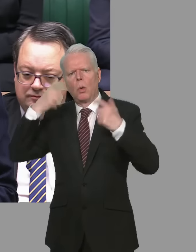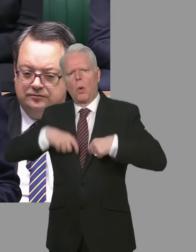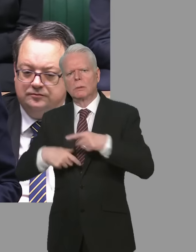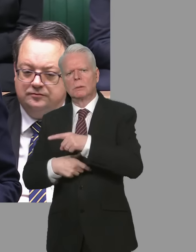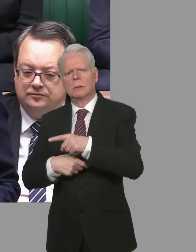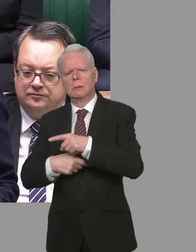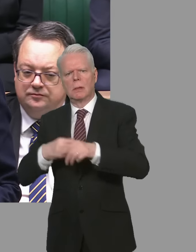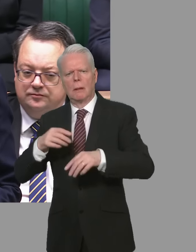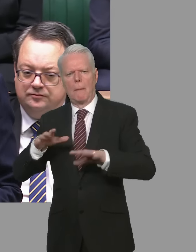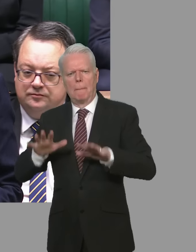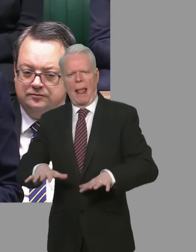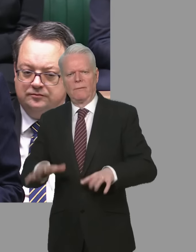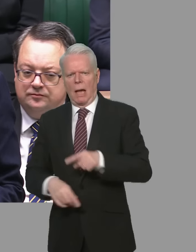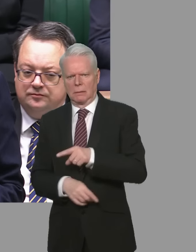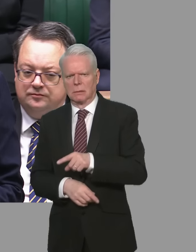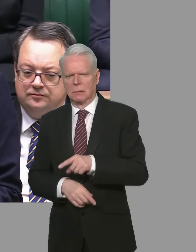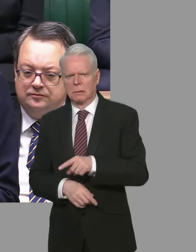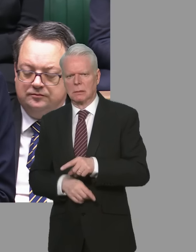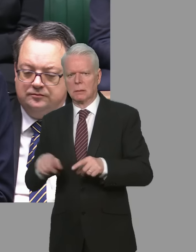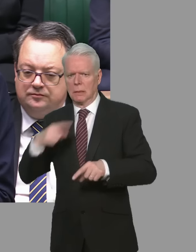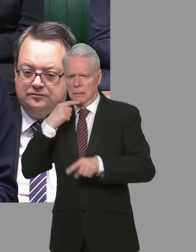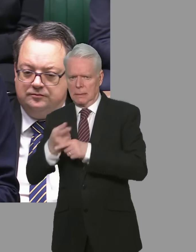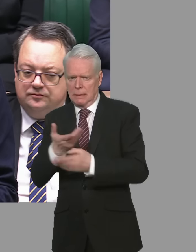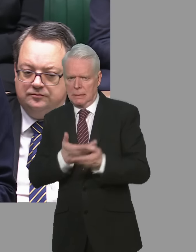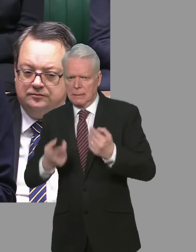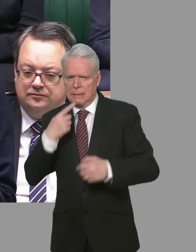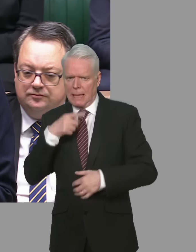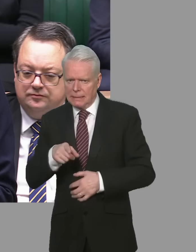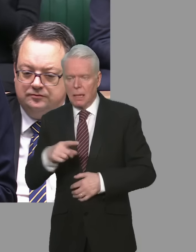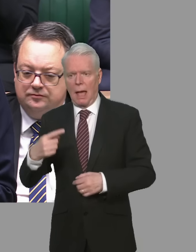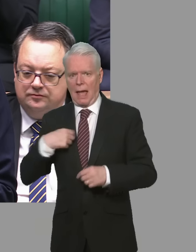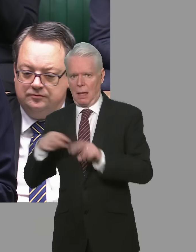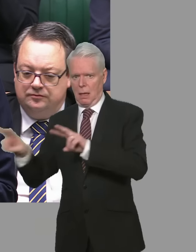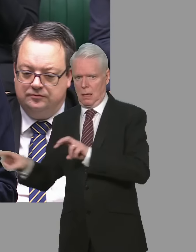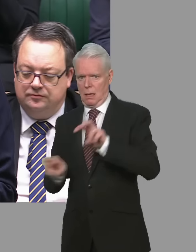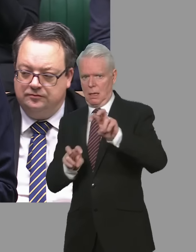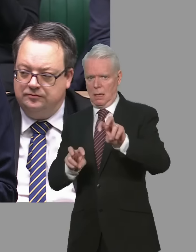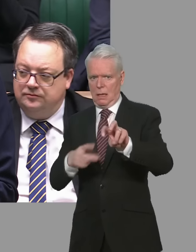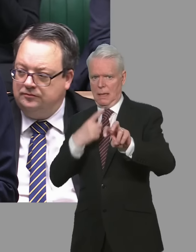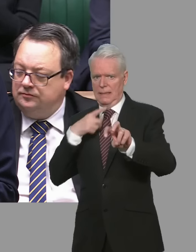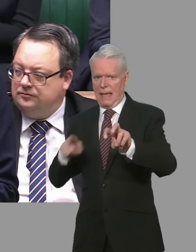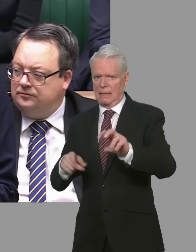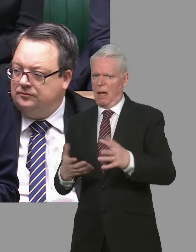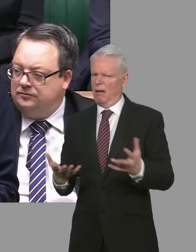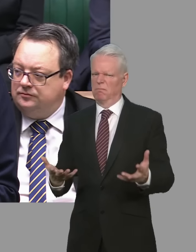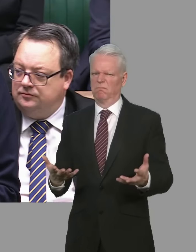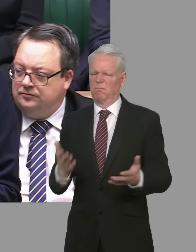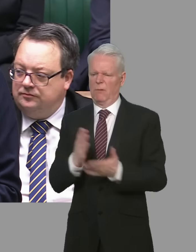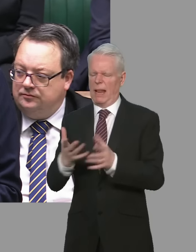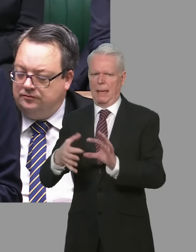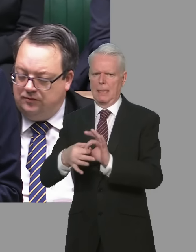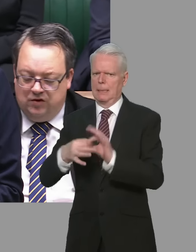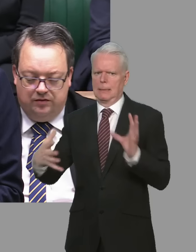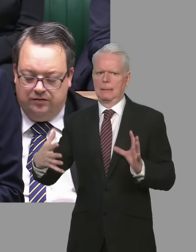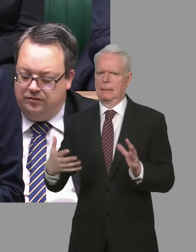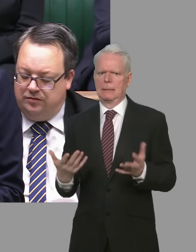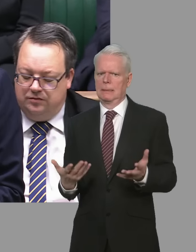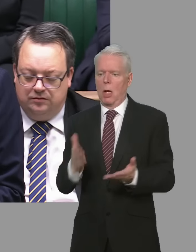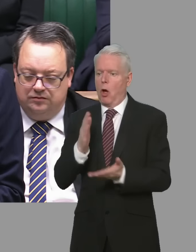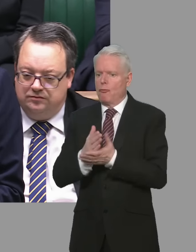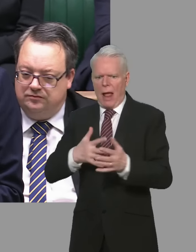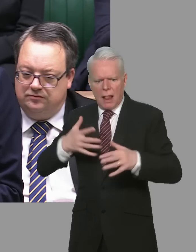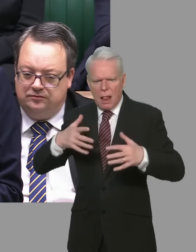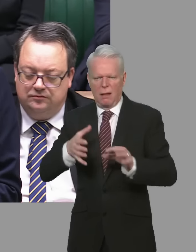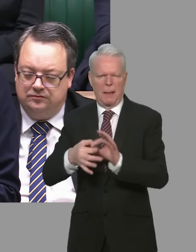This morning we hear depressingly that that case is to continue 35 years after the incident and after the soldier in